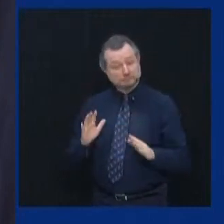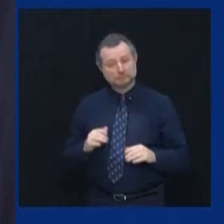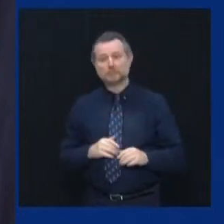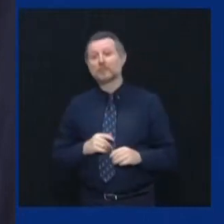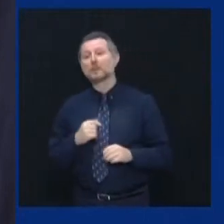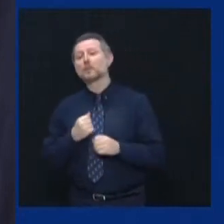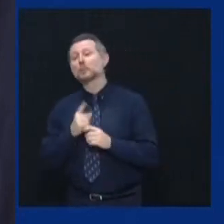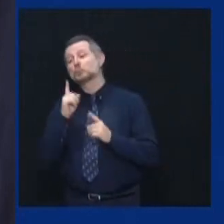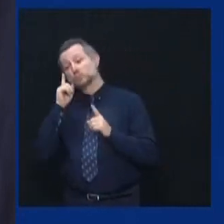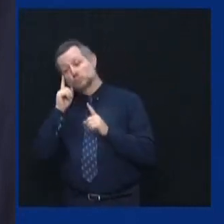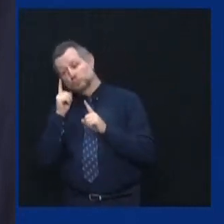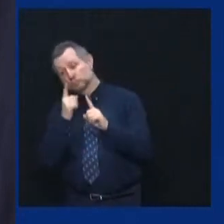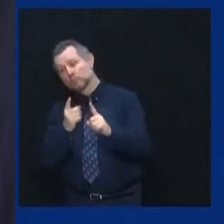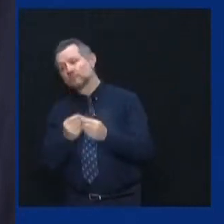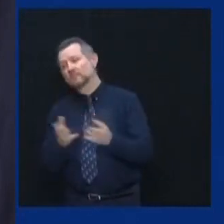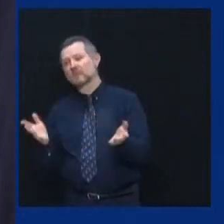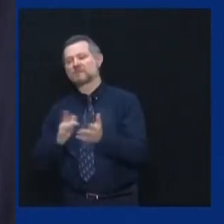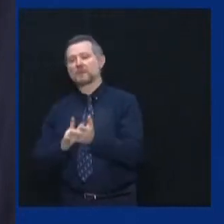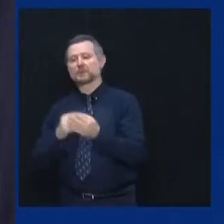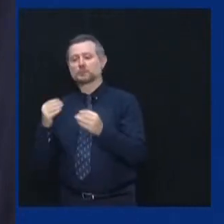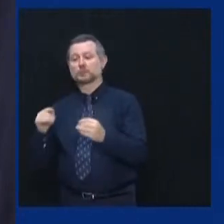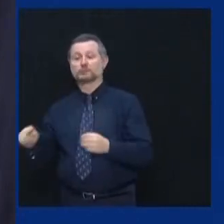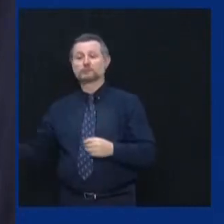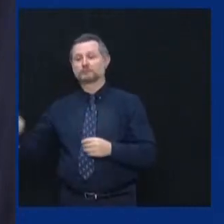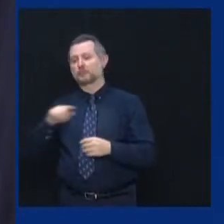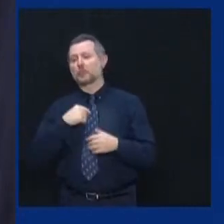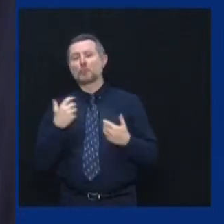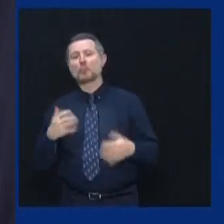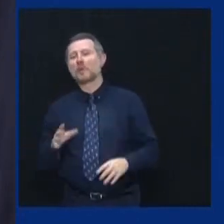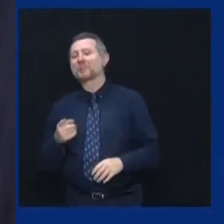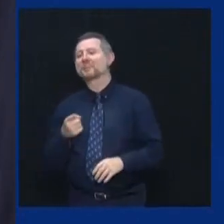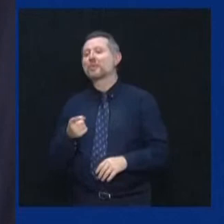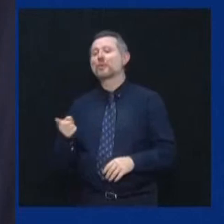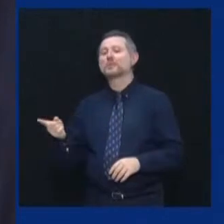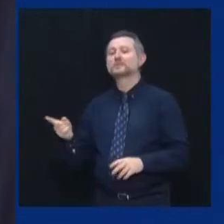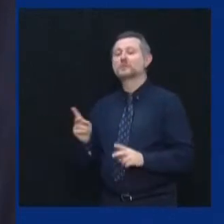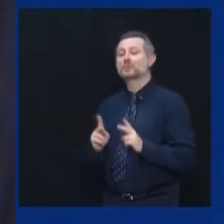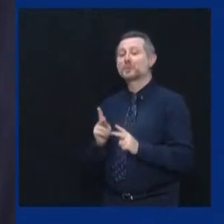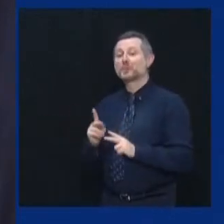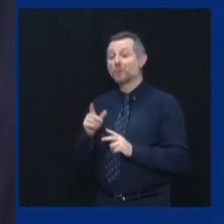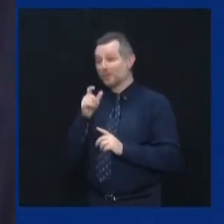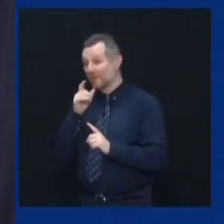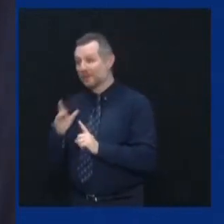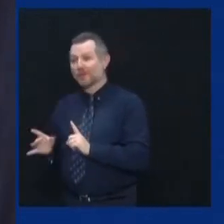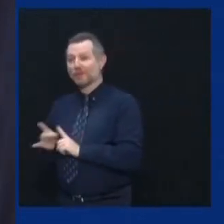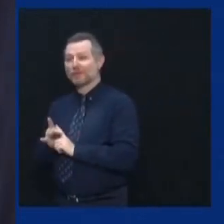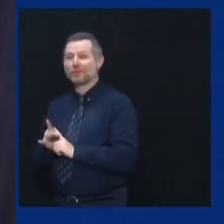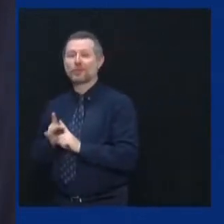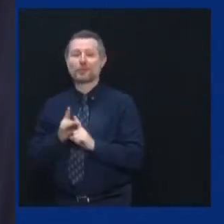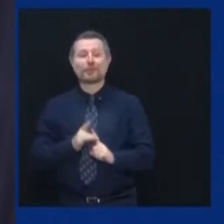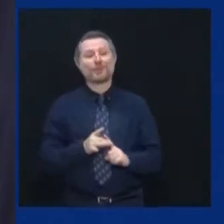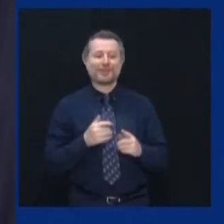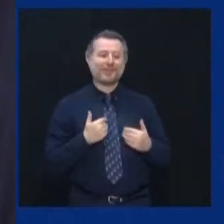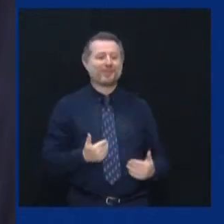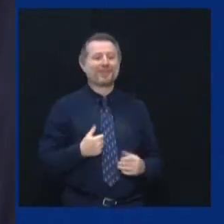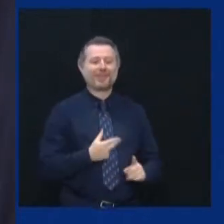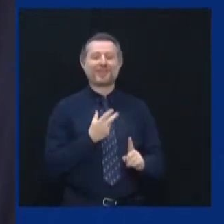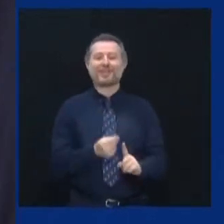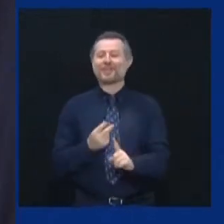network, pharmacies, et cetera, we don't want infected vaccine